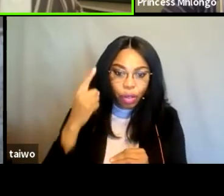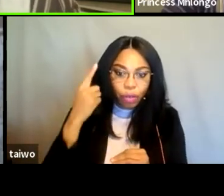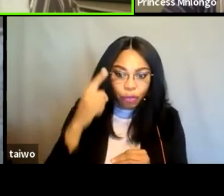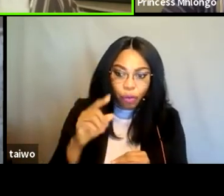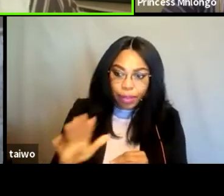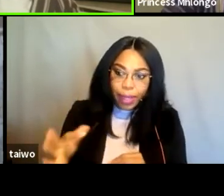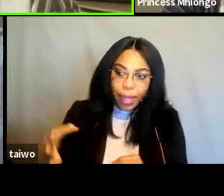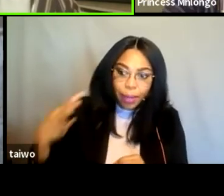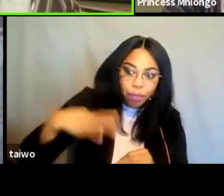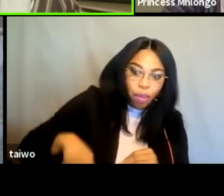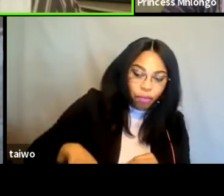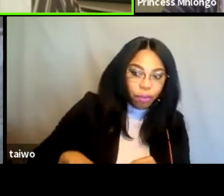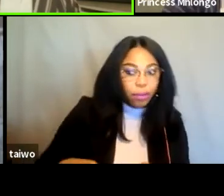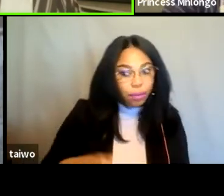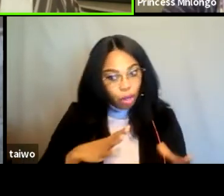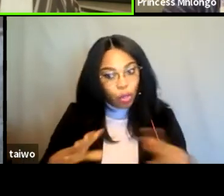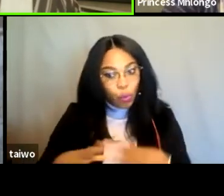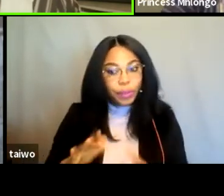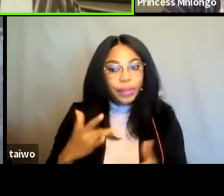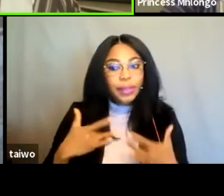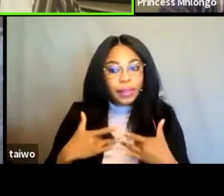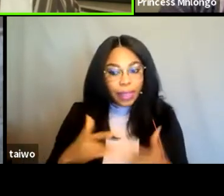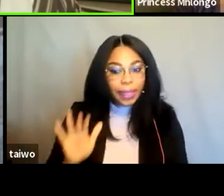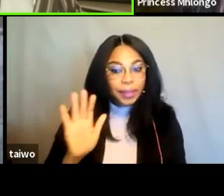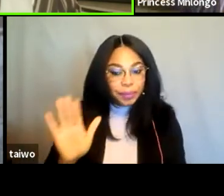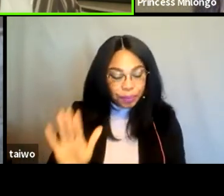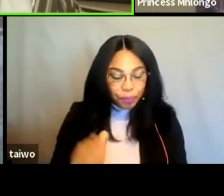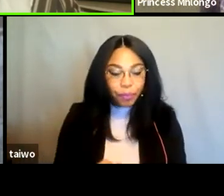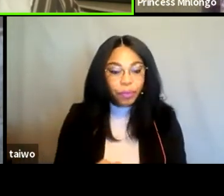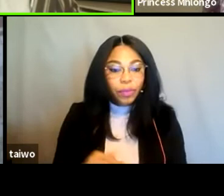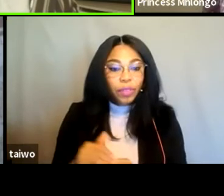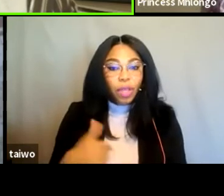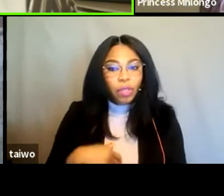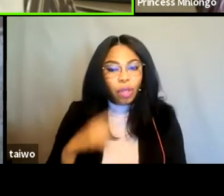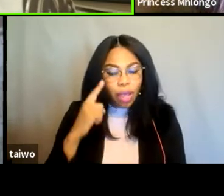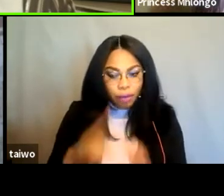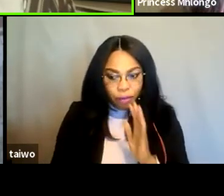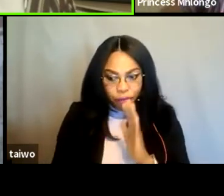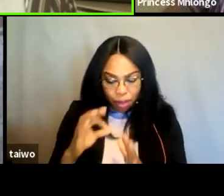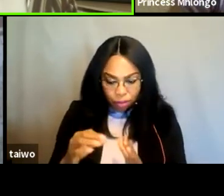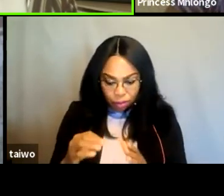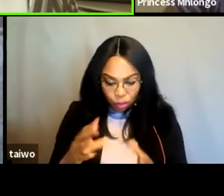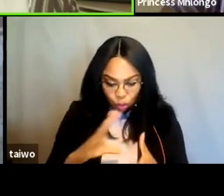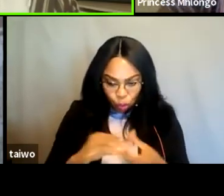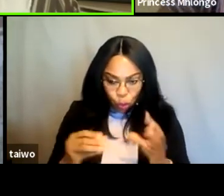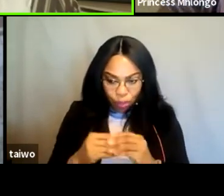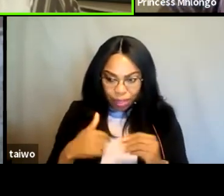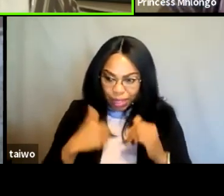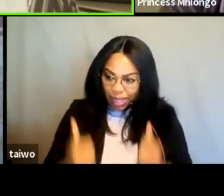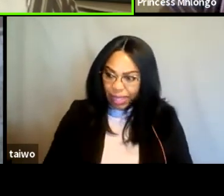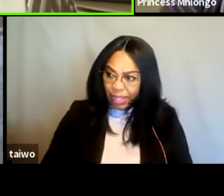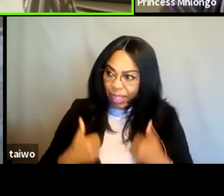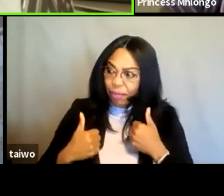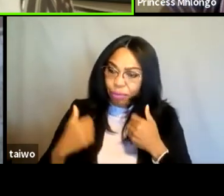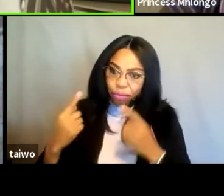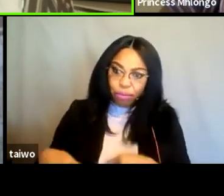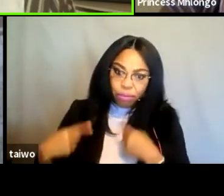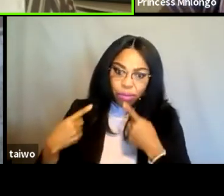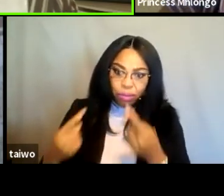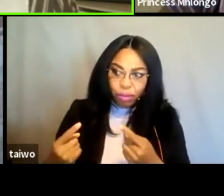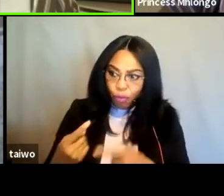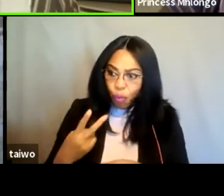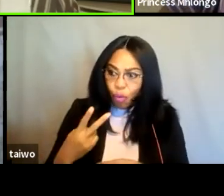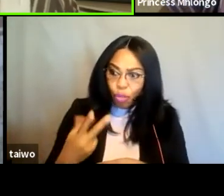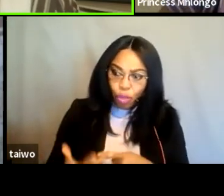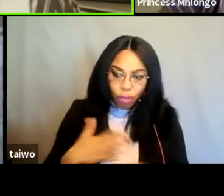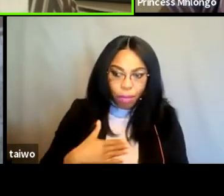gain, and that's what Hollywood does. So I found that a story that I had lived with at that point for a third of my life, I was